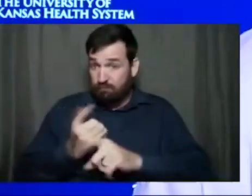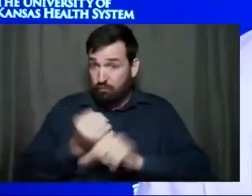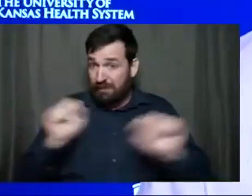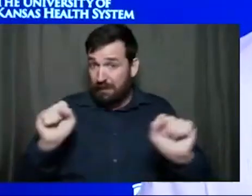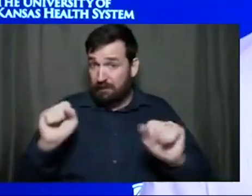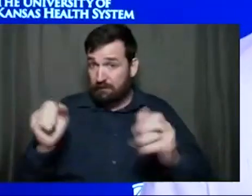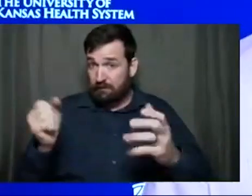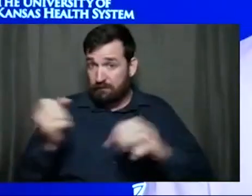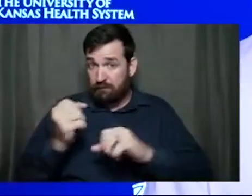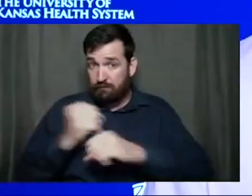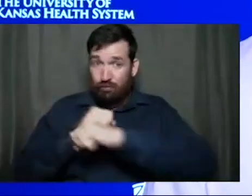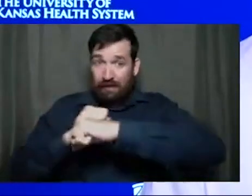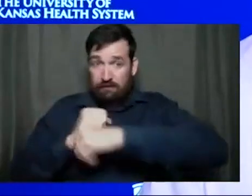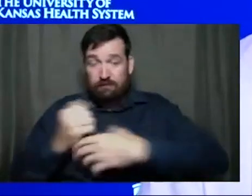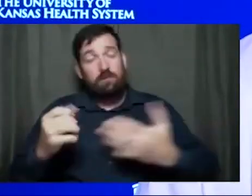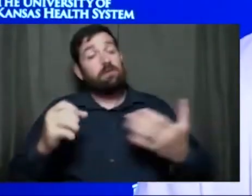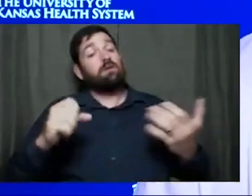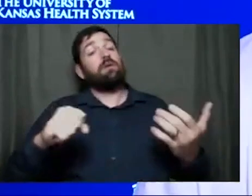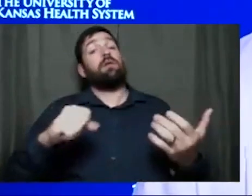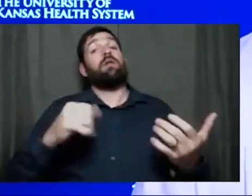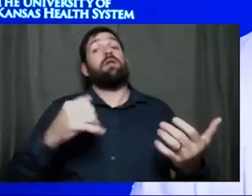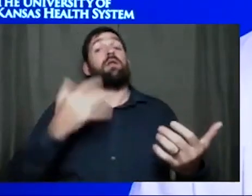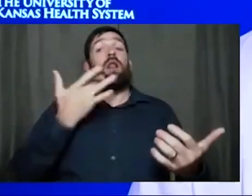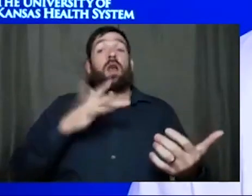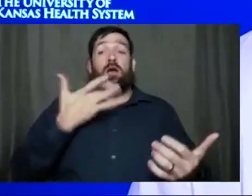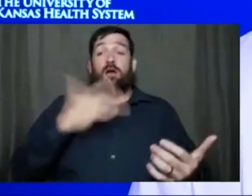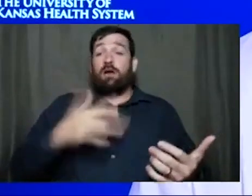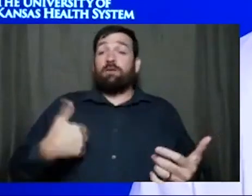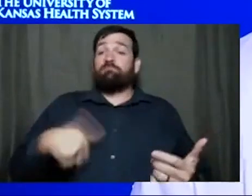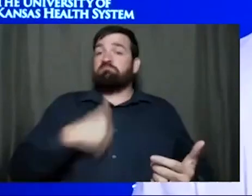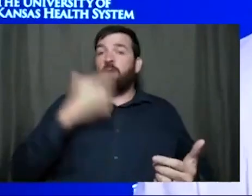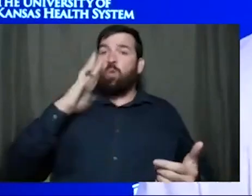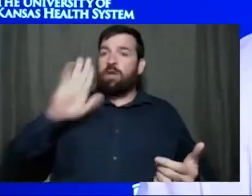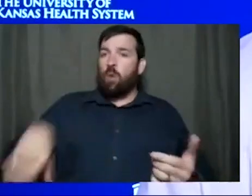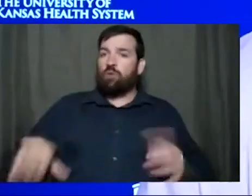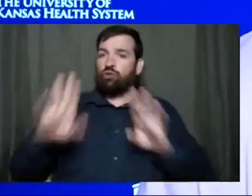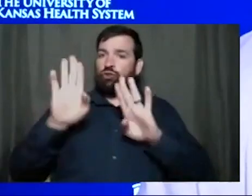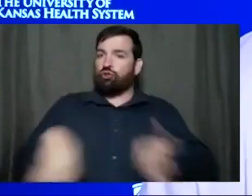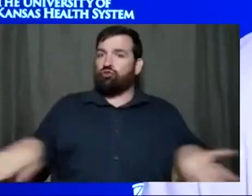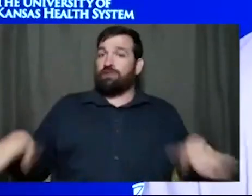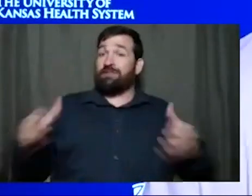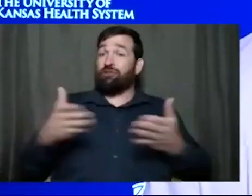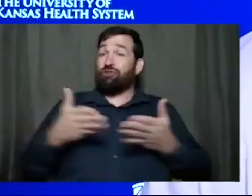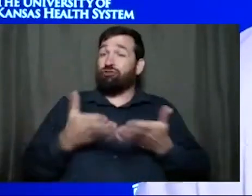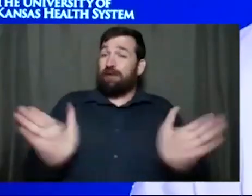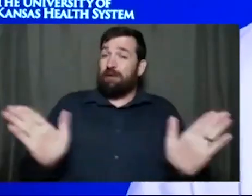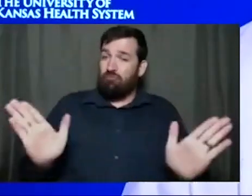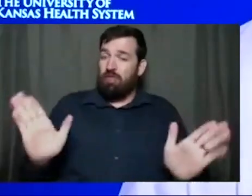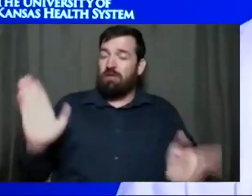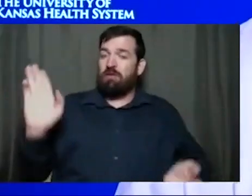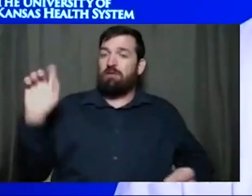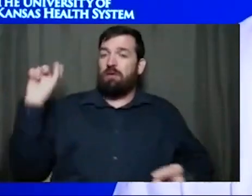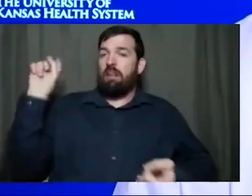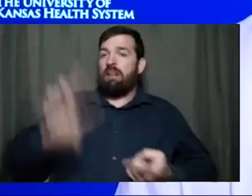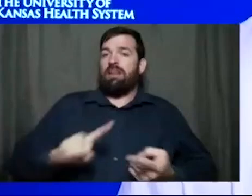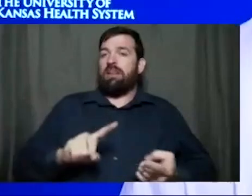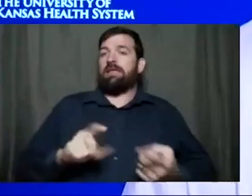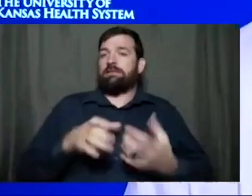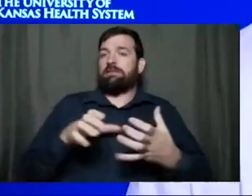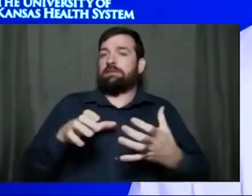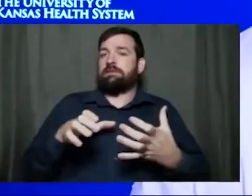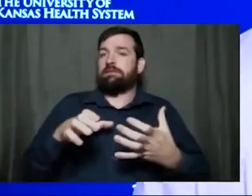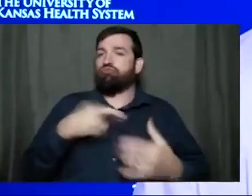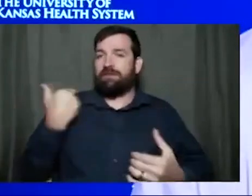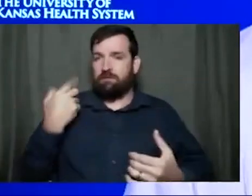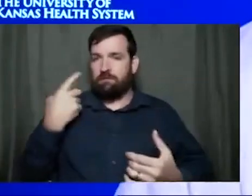that, luckily we know that younger children in general have less of a chance of going to the hospital.